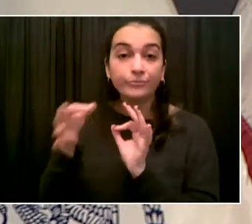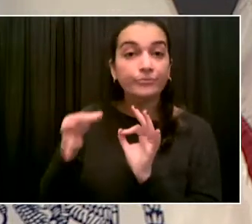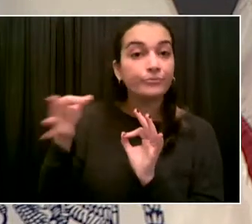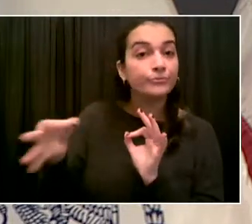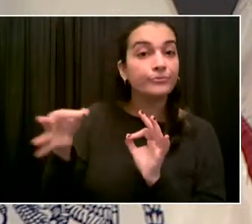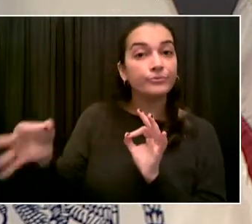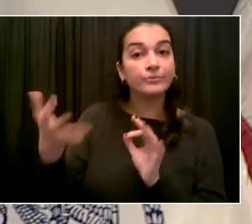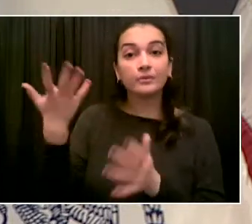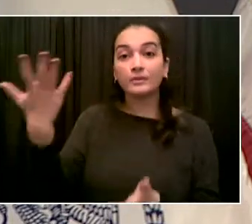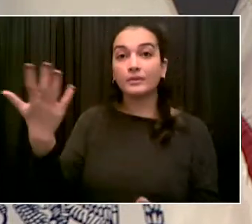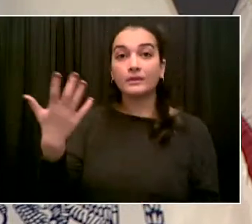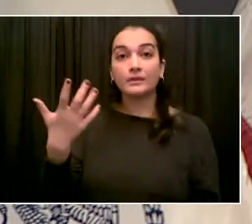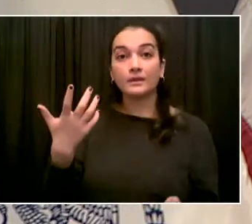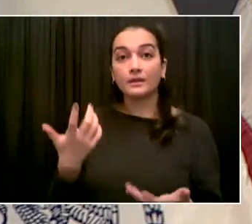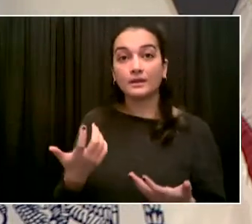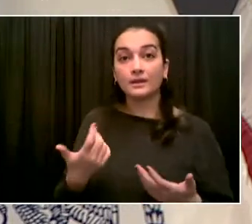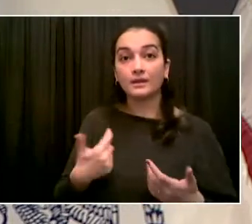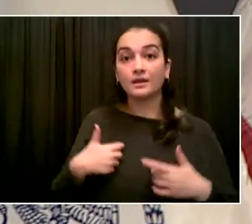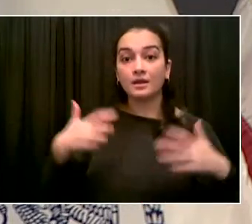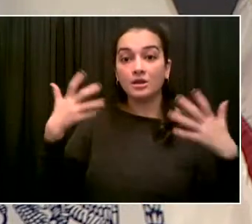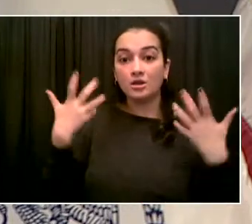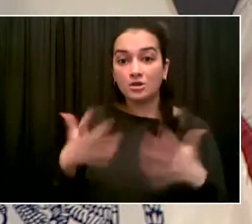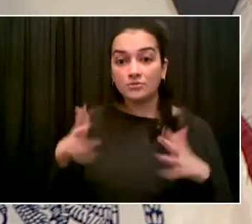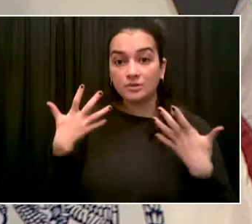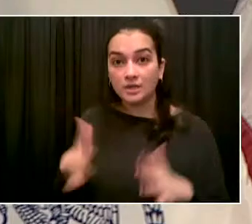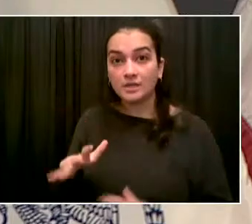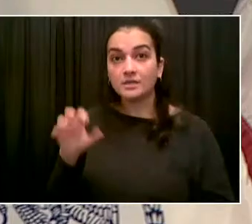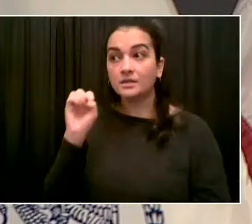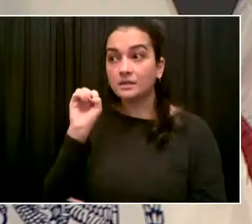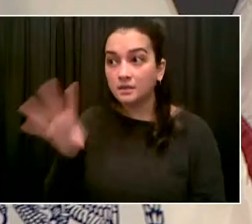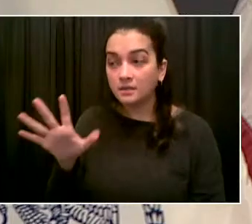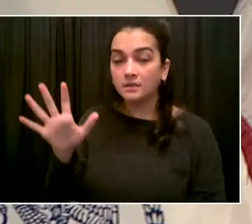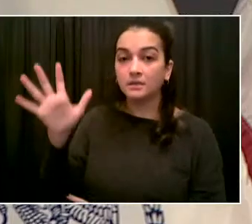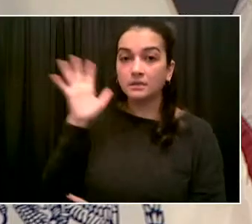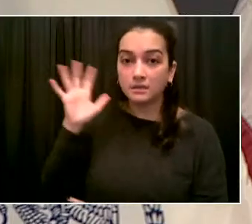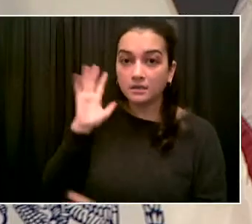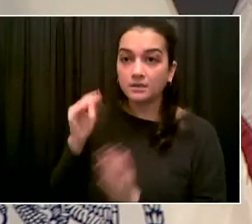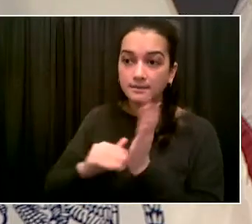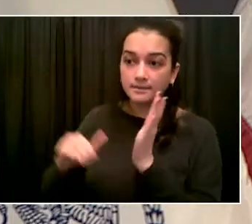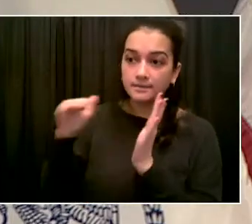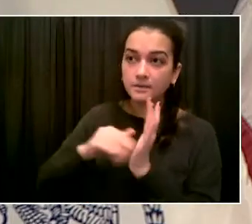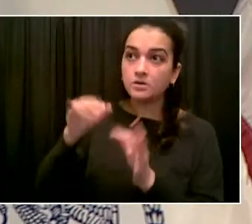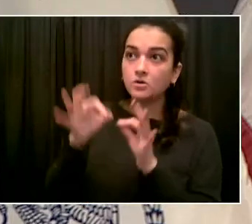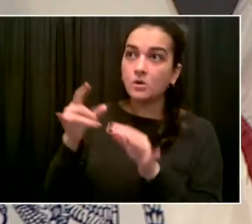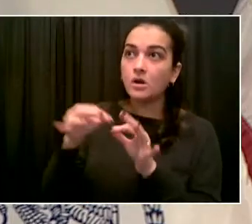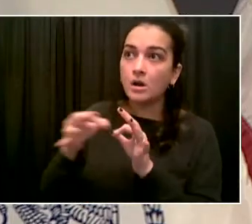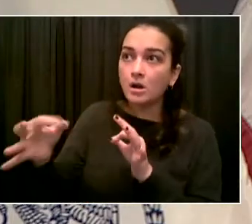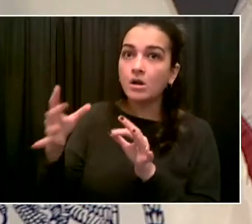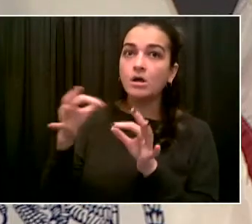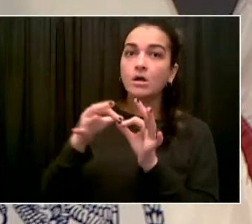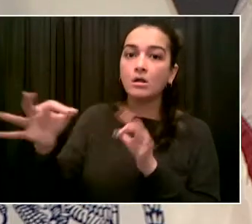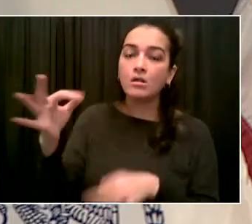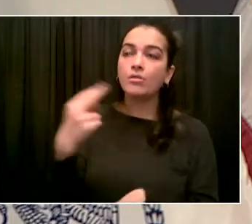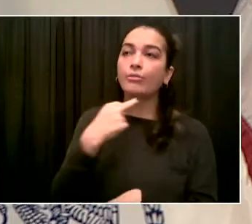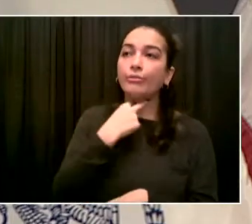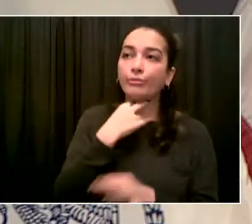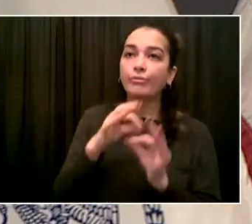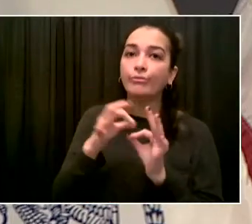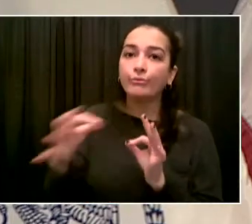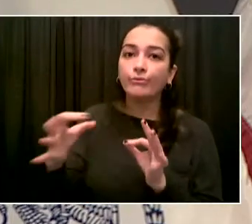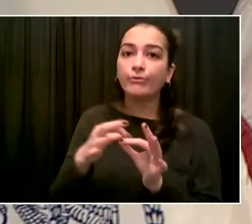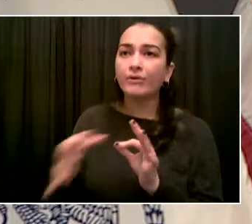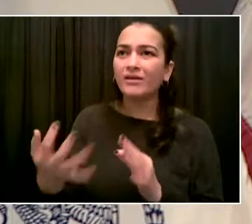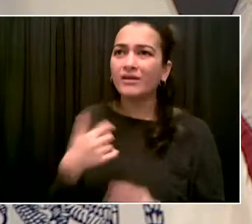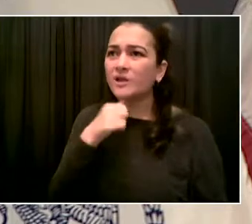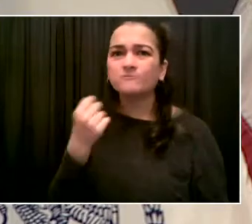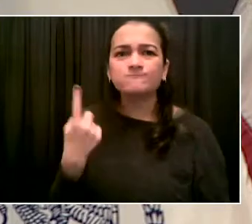system. So I'd say if we want to fix something that we could fix right this minute, get the courts back up and running. That demand should be out there. We need to see